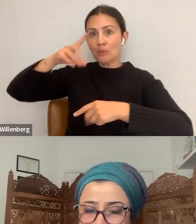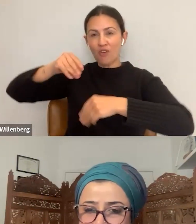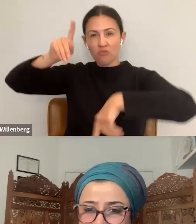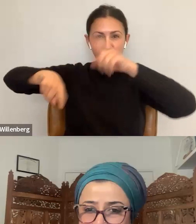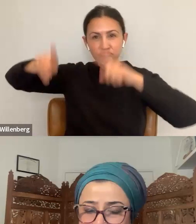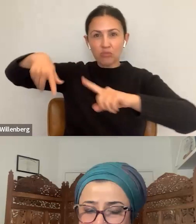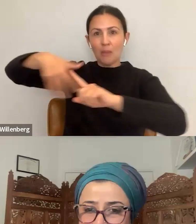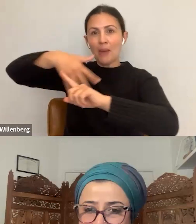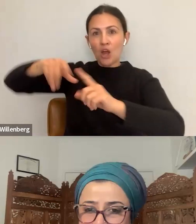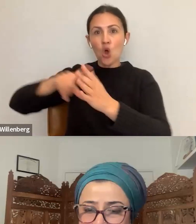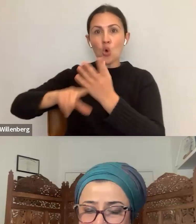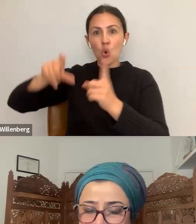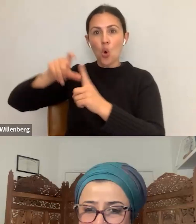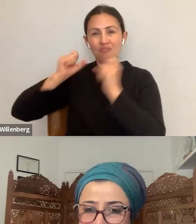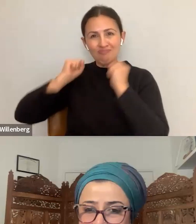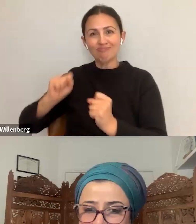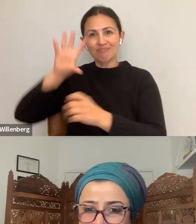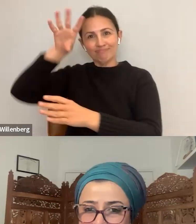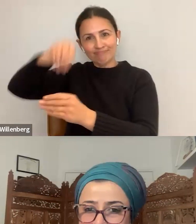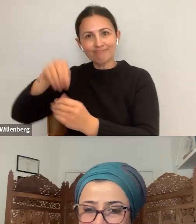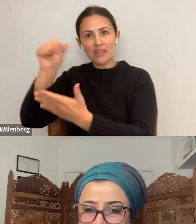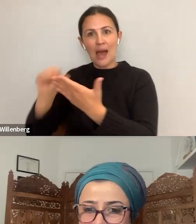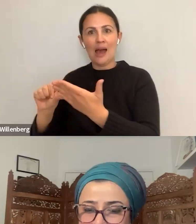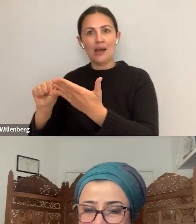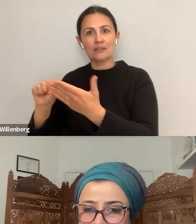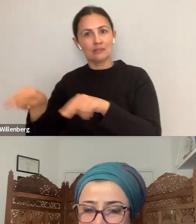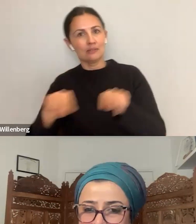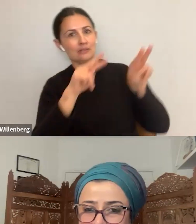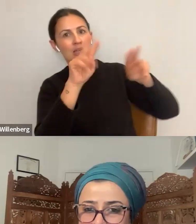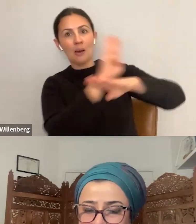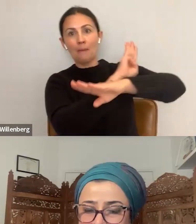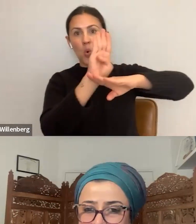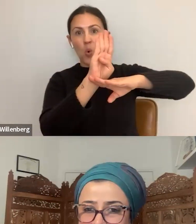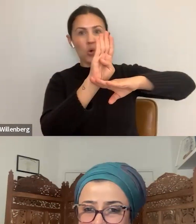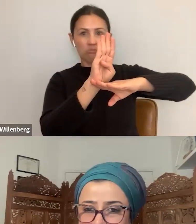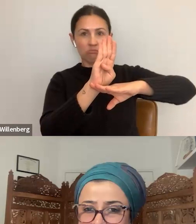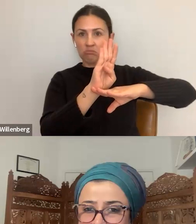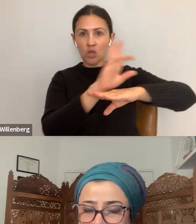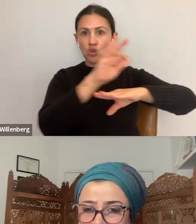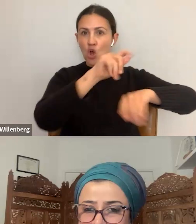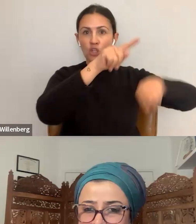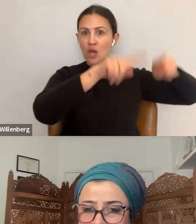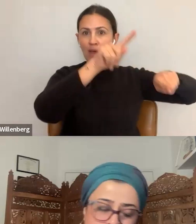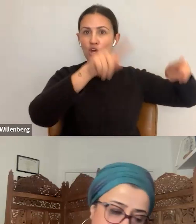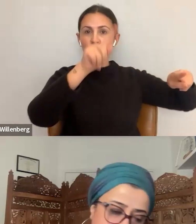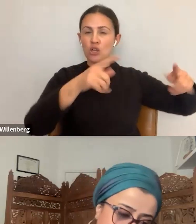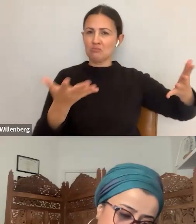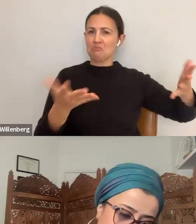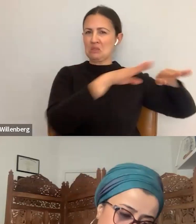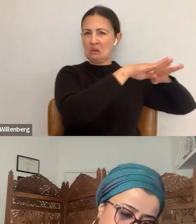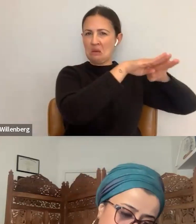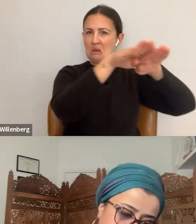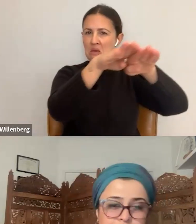nearly 2,000 leaders of our major cultural institutions were from culturally diverse backgrounds. And also